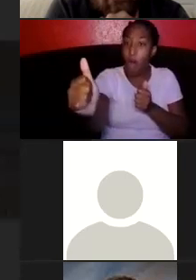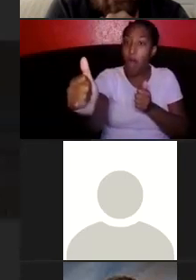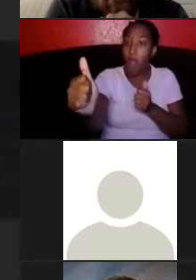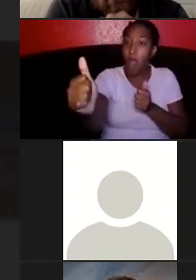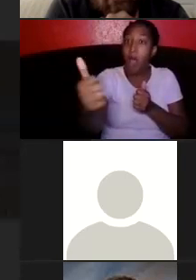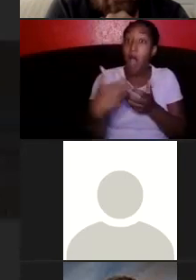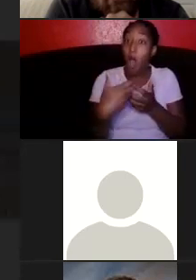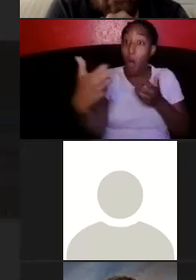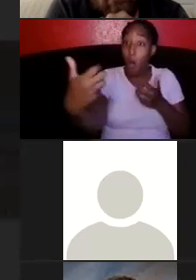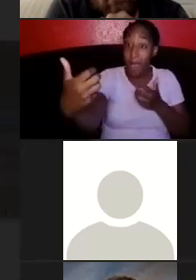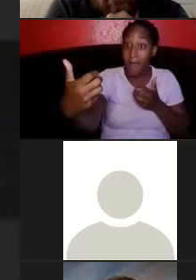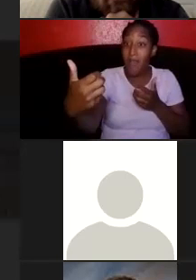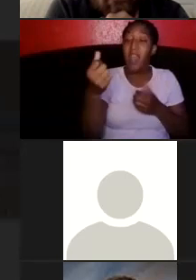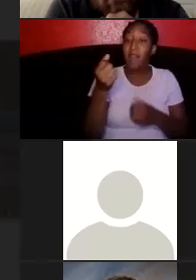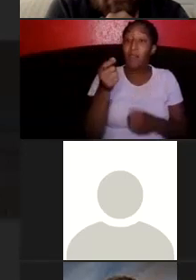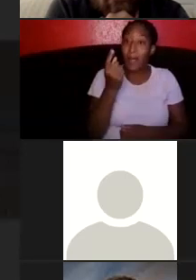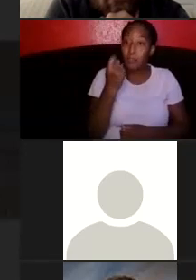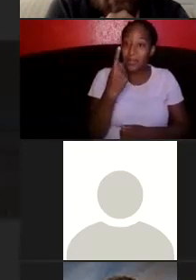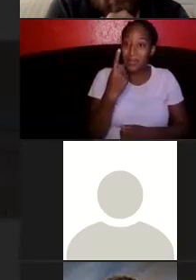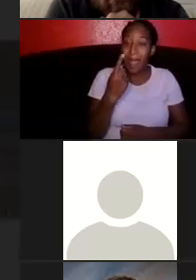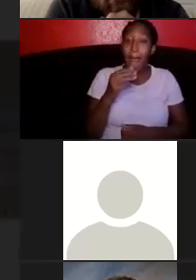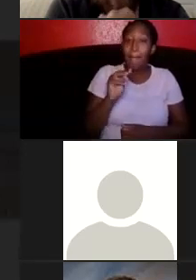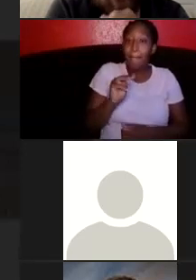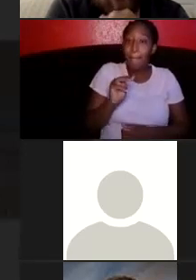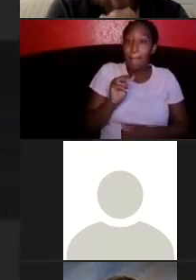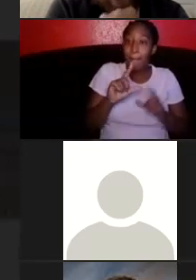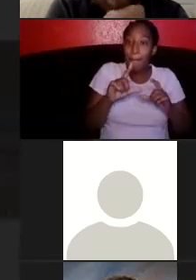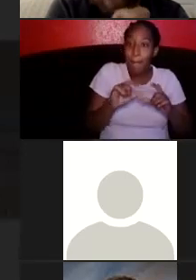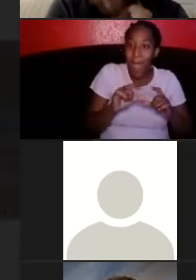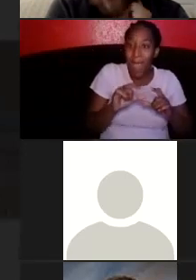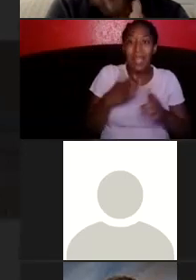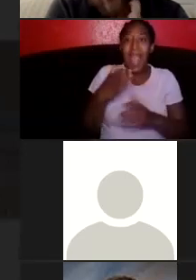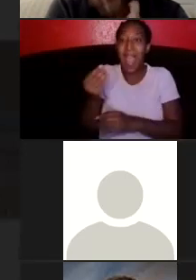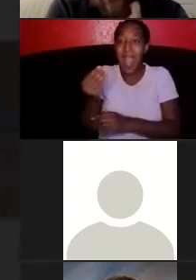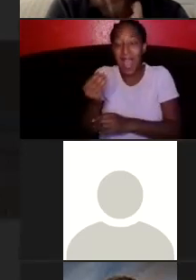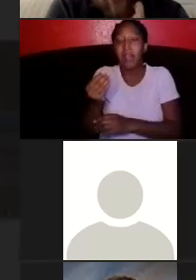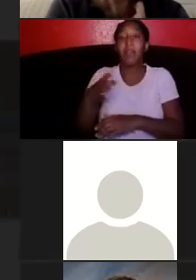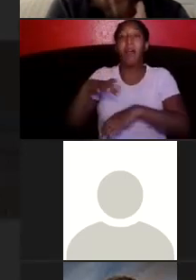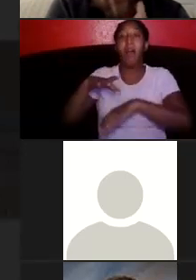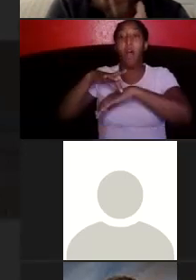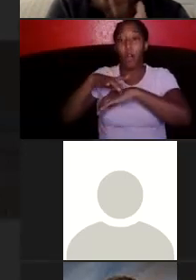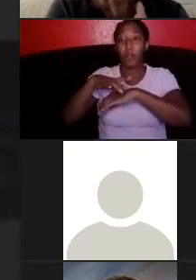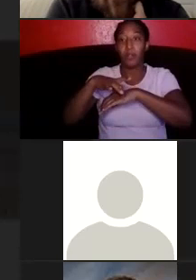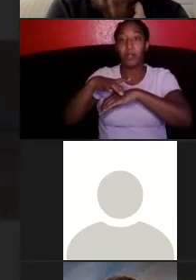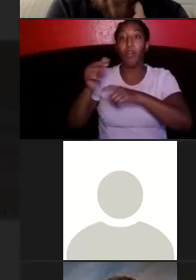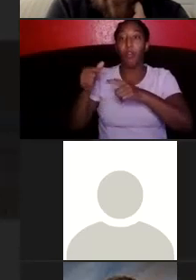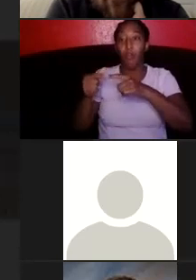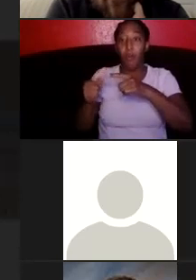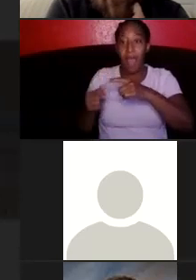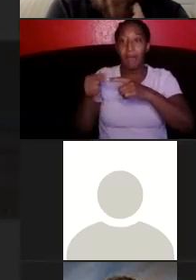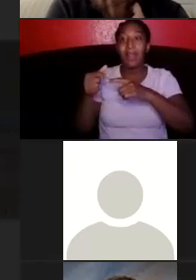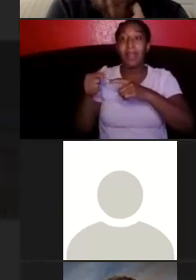the planet Earth to objects everywhere in the universe. That is the